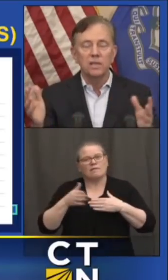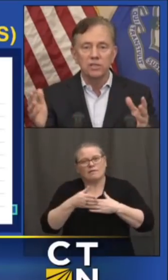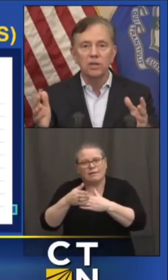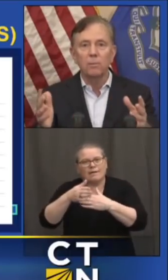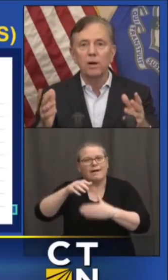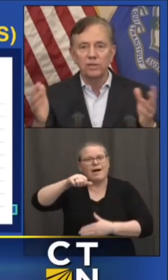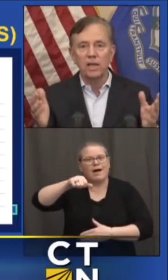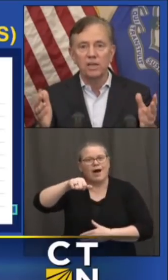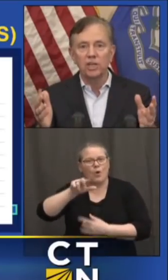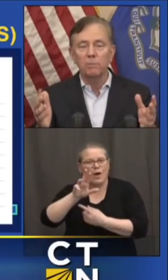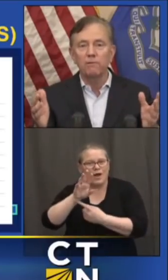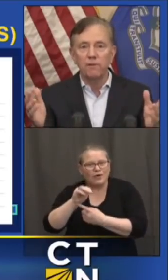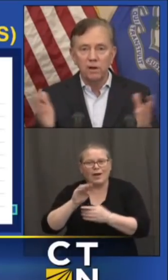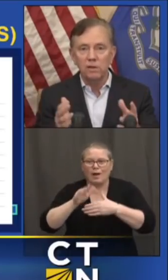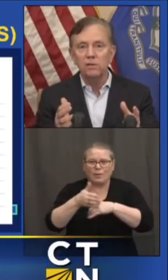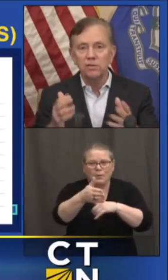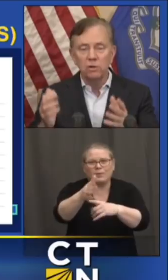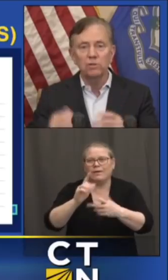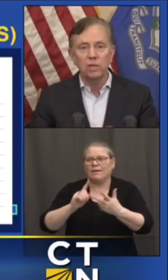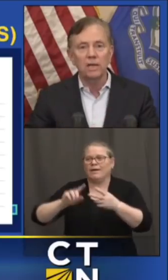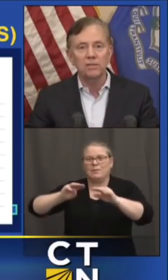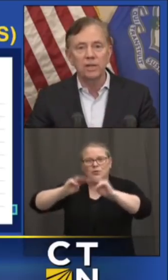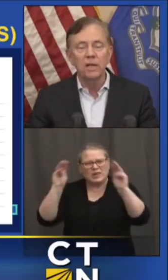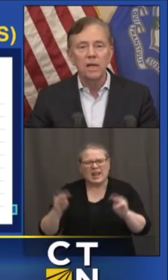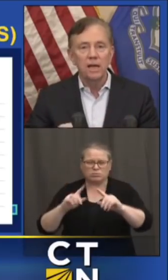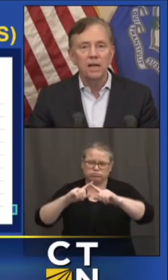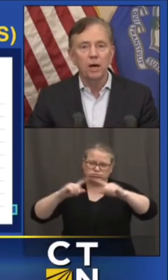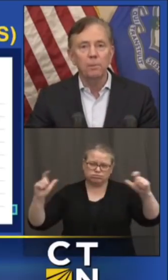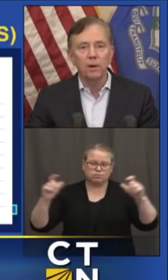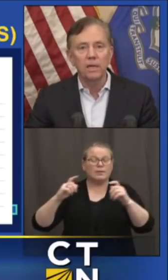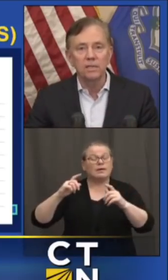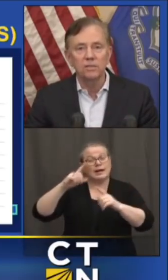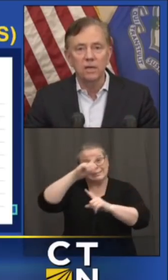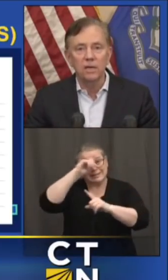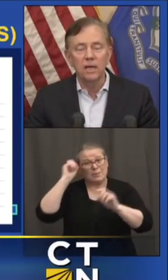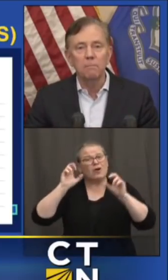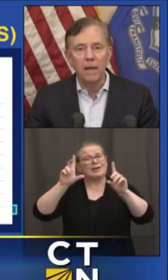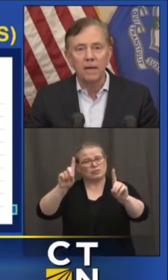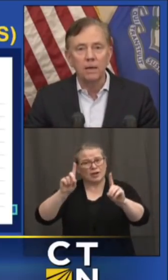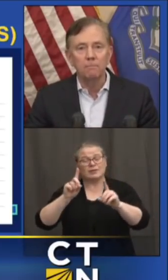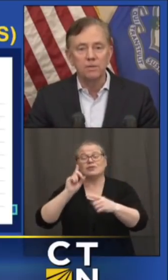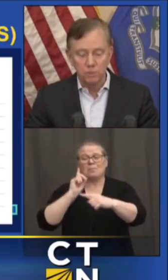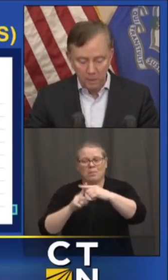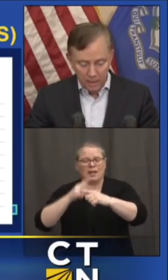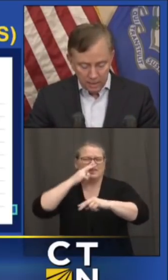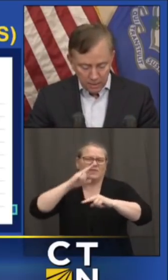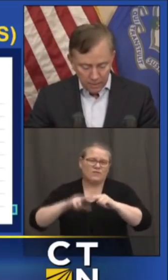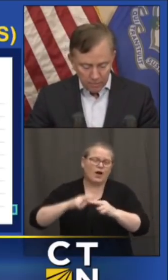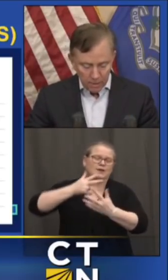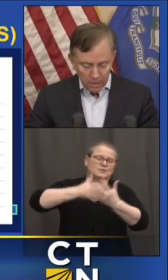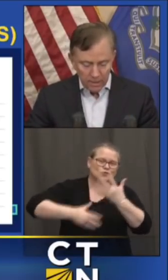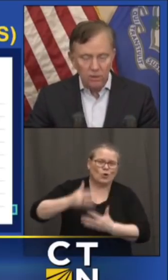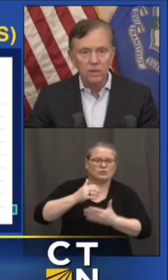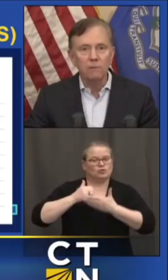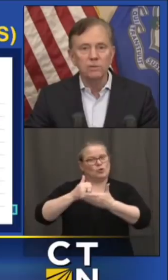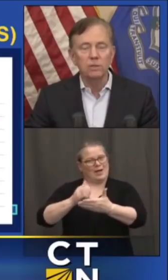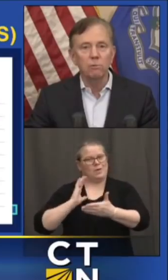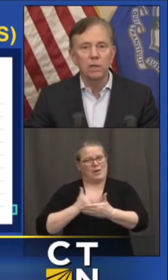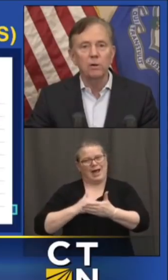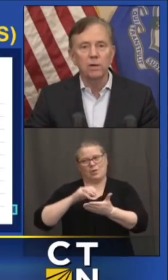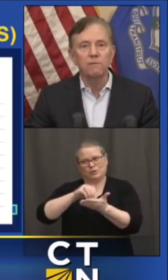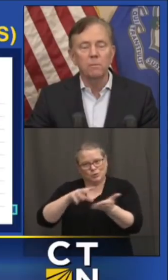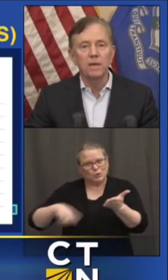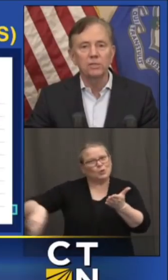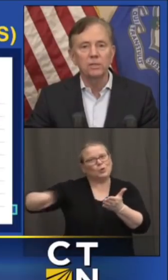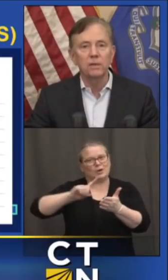ways that summer education can be fun, socializing, and help our kids get back up to speed. I thought that was